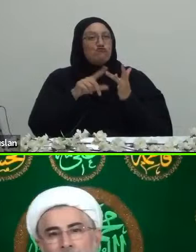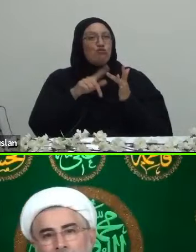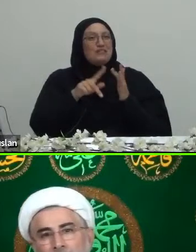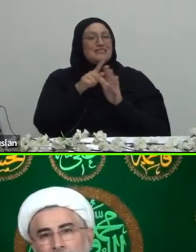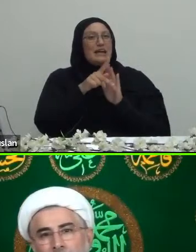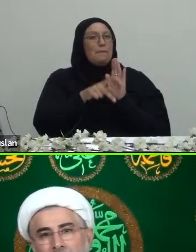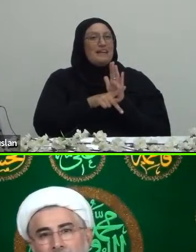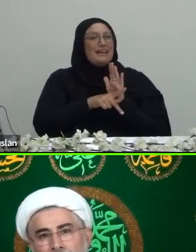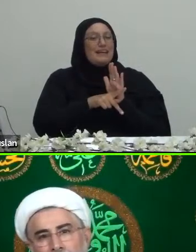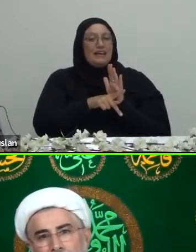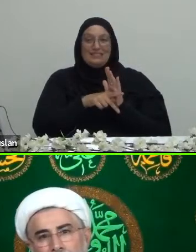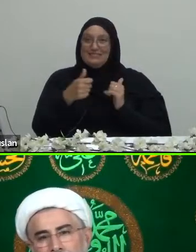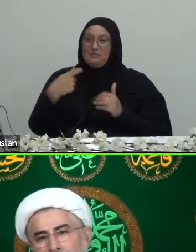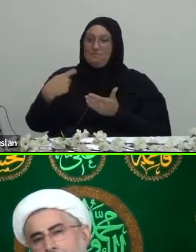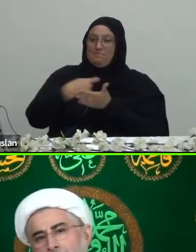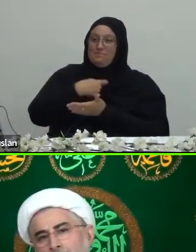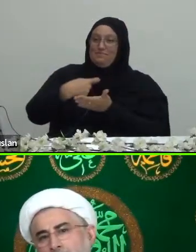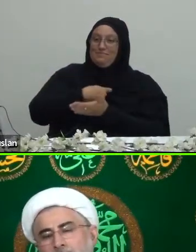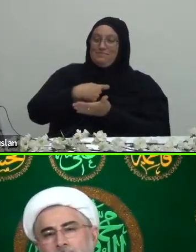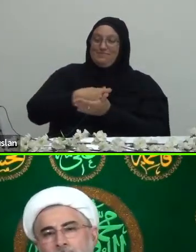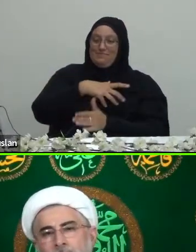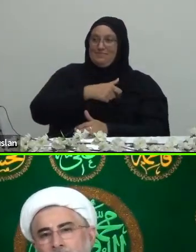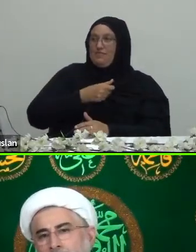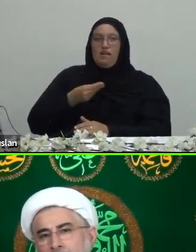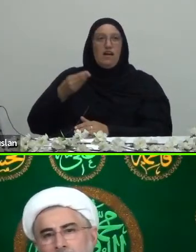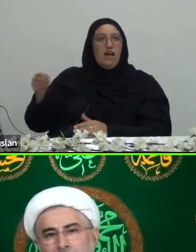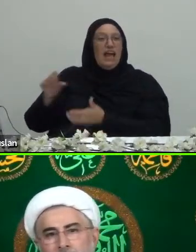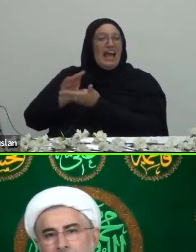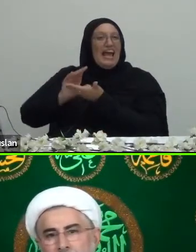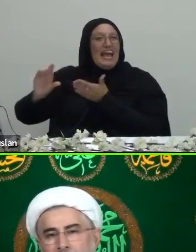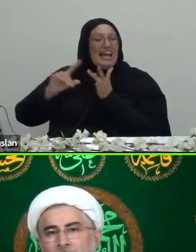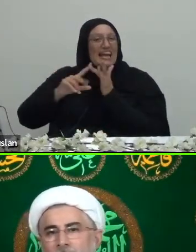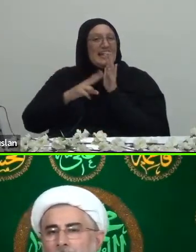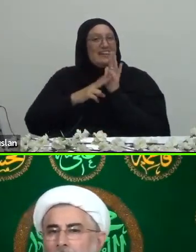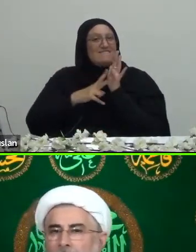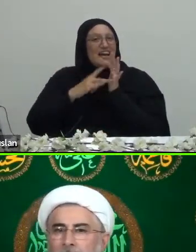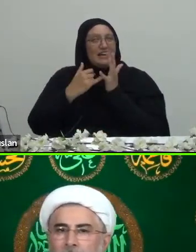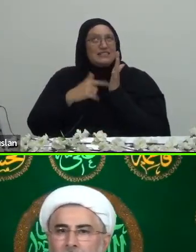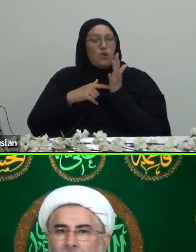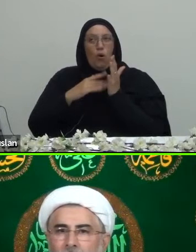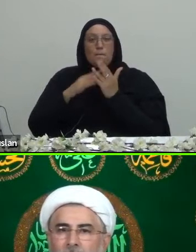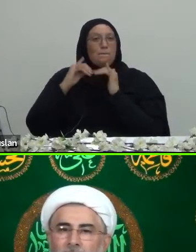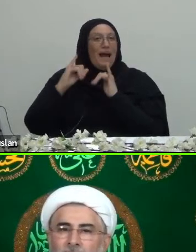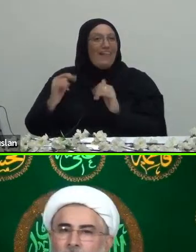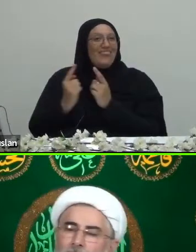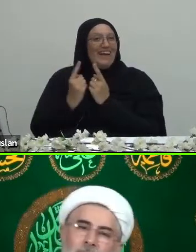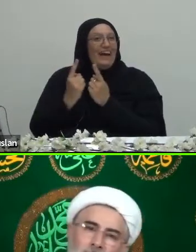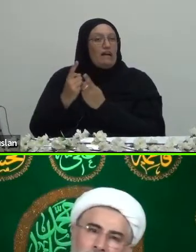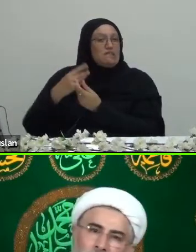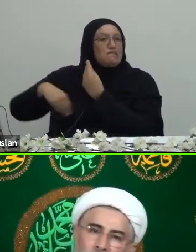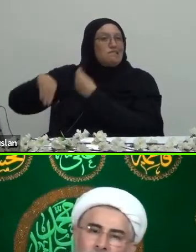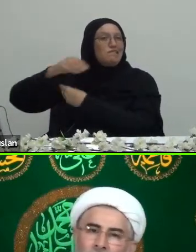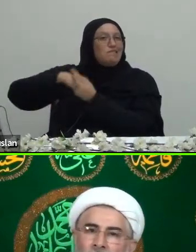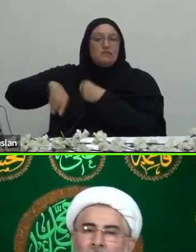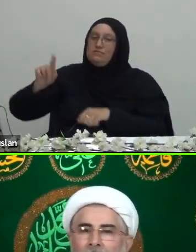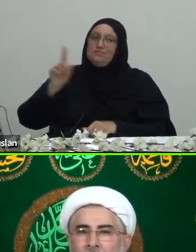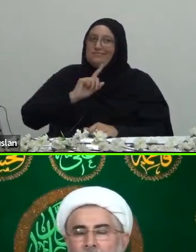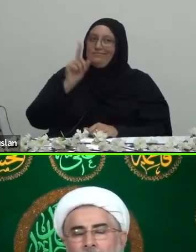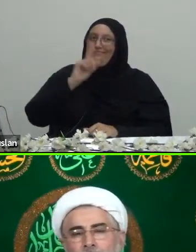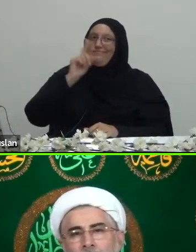riba, it makes it problematic. Otherwise, if it's invested in any investment and they get benefit from it, that is